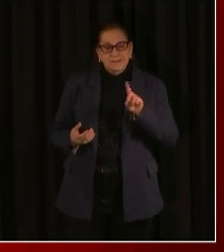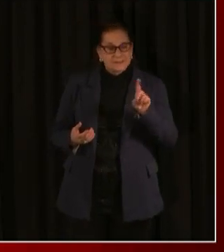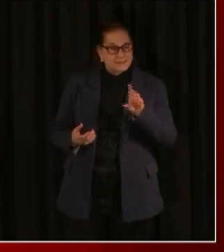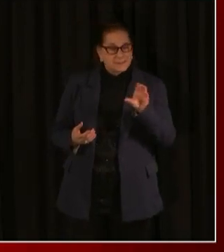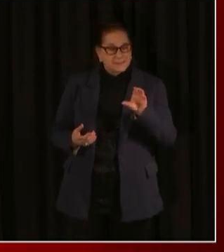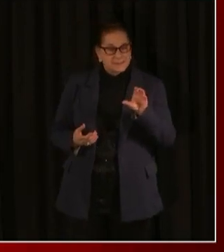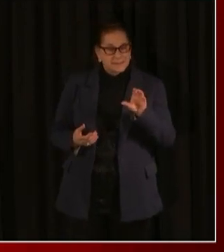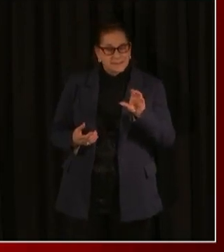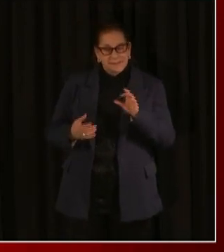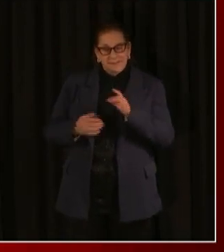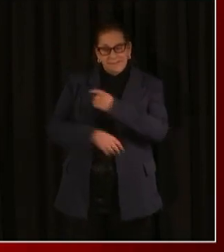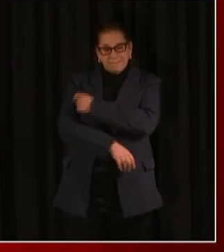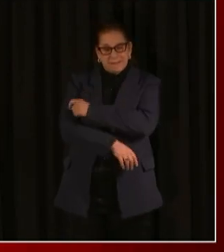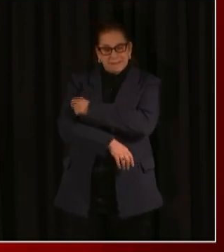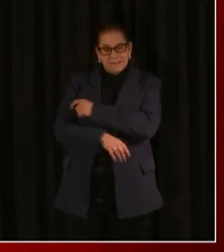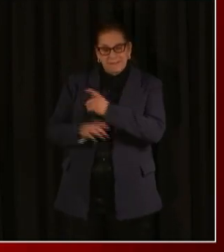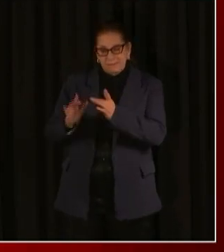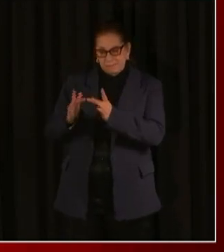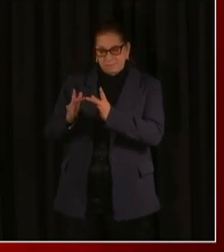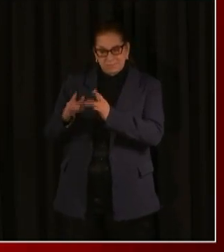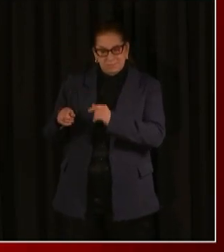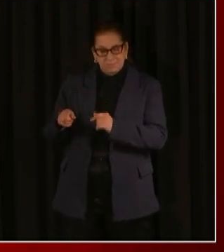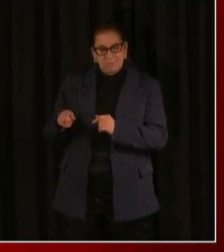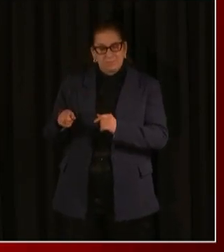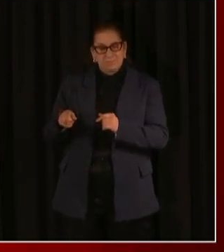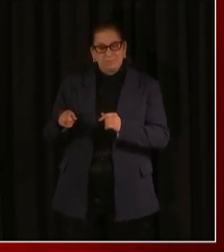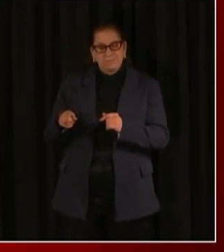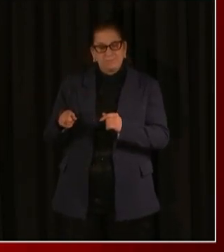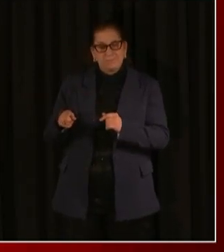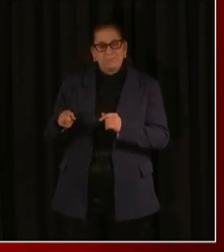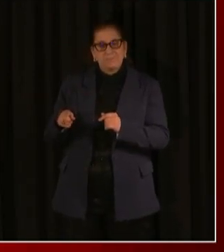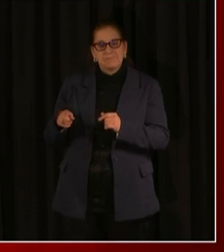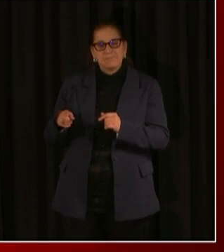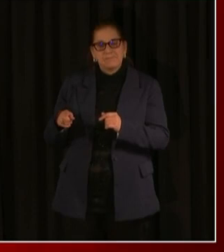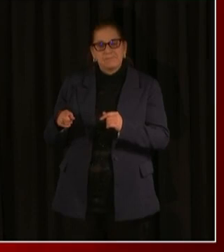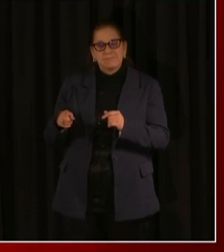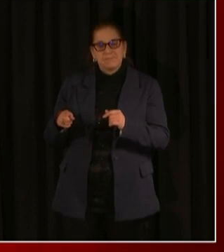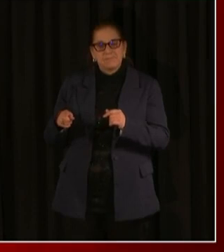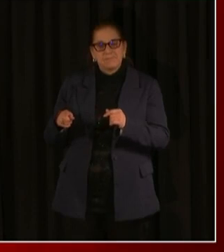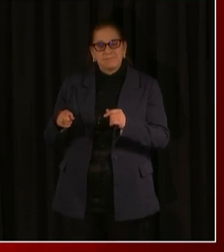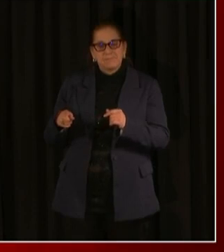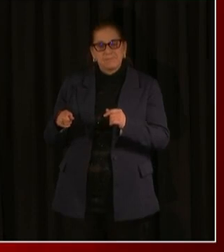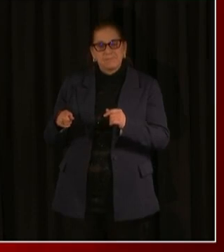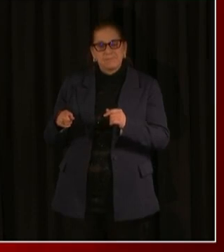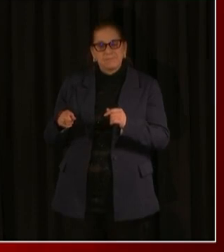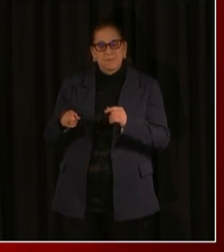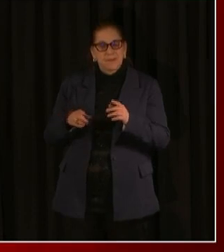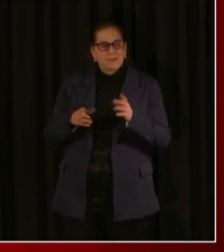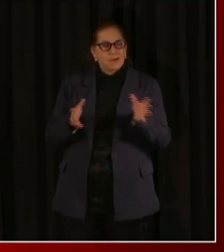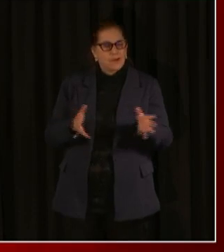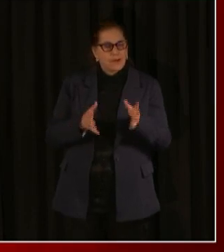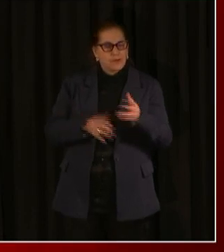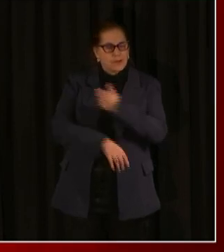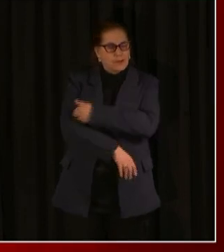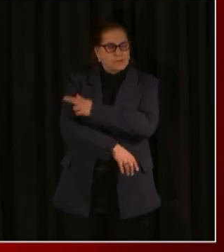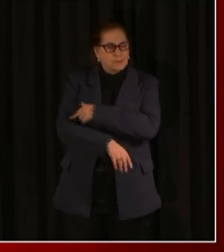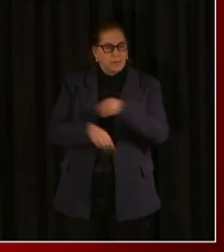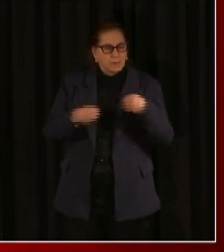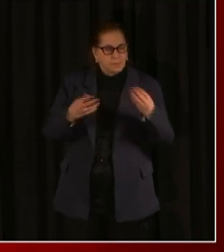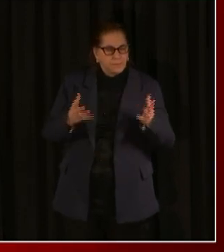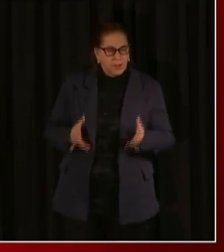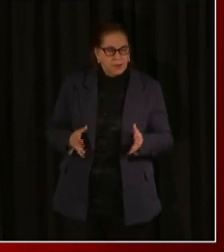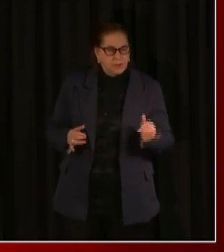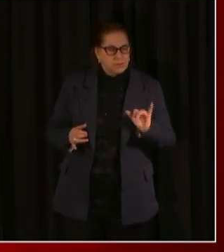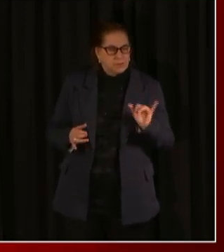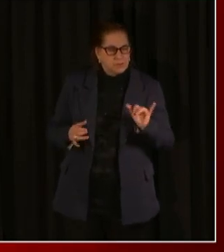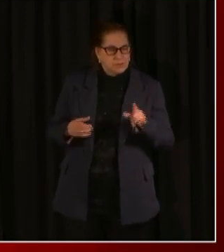Vaccinate site and encouraging the hospitals and providers to do the same, to make a list. I think it would